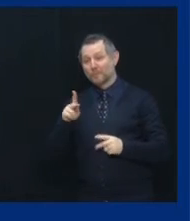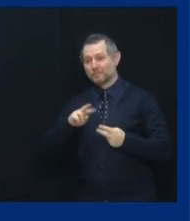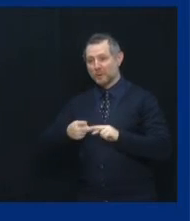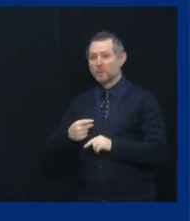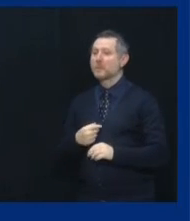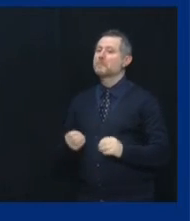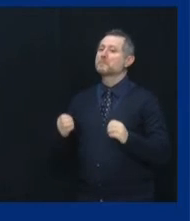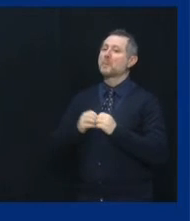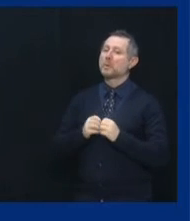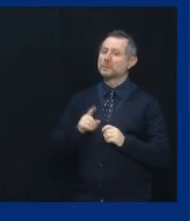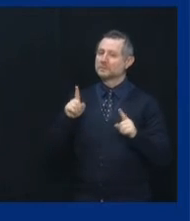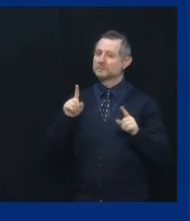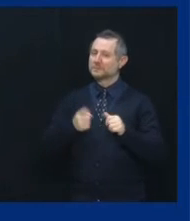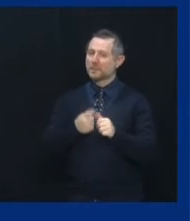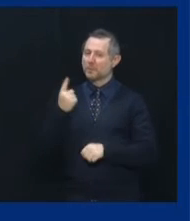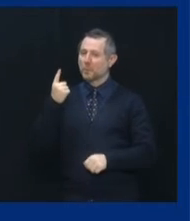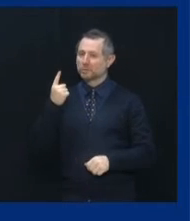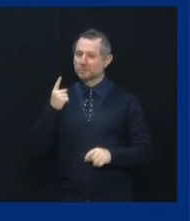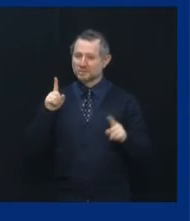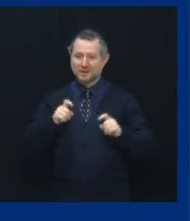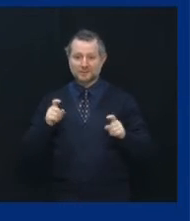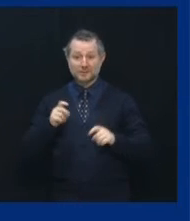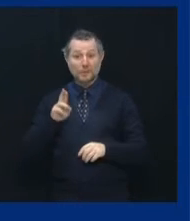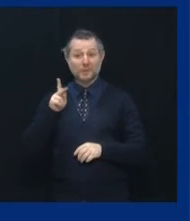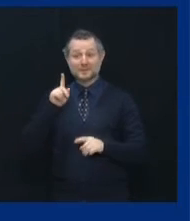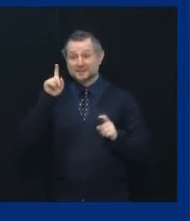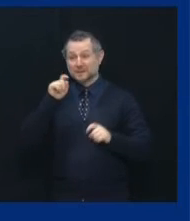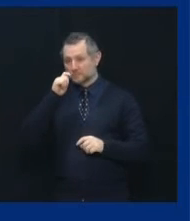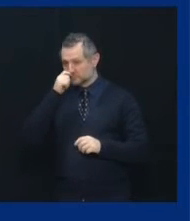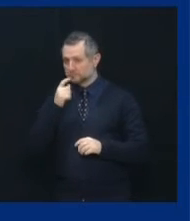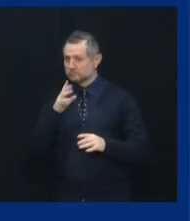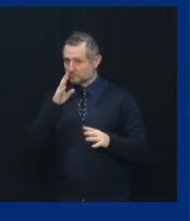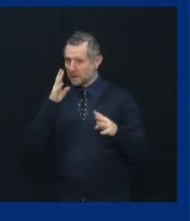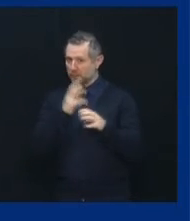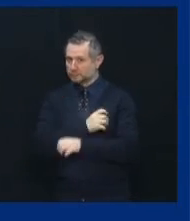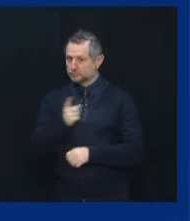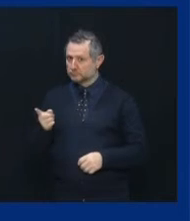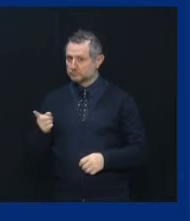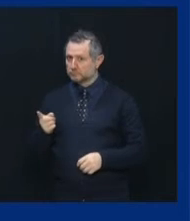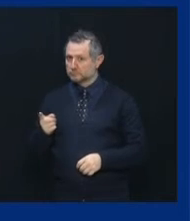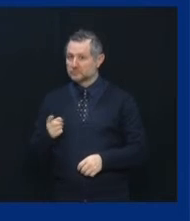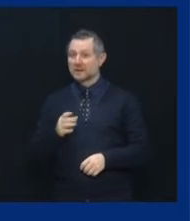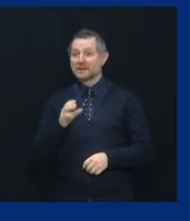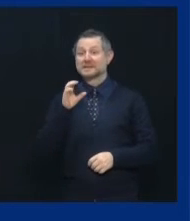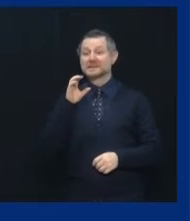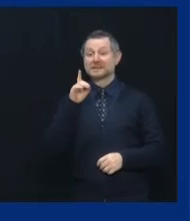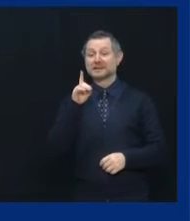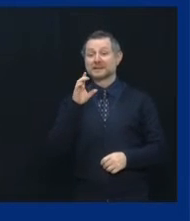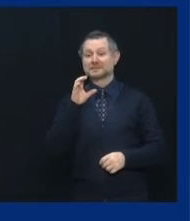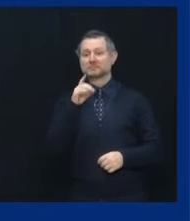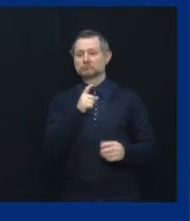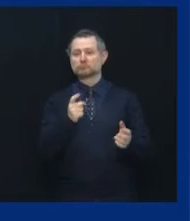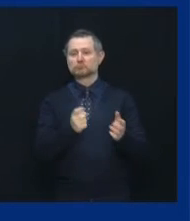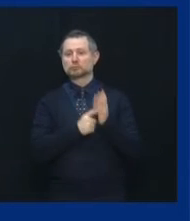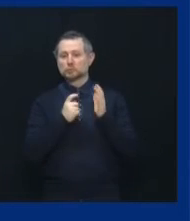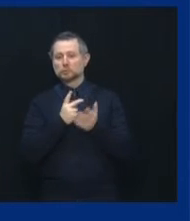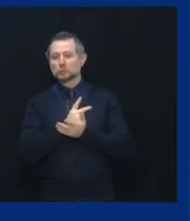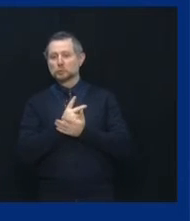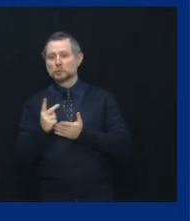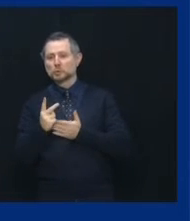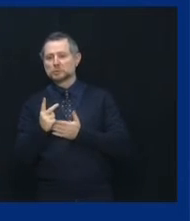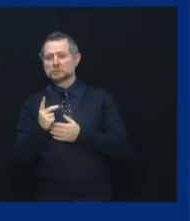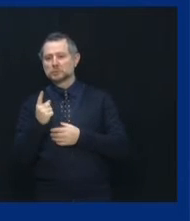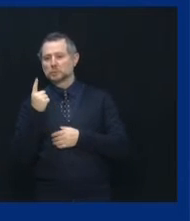is a very complicated test. It takes the CDC 2 weeks to run one